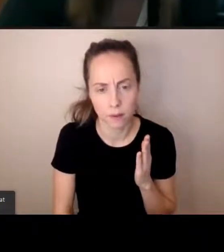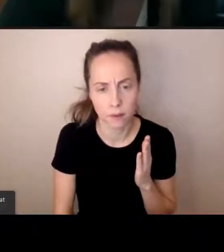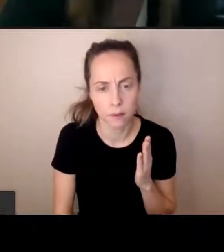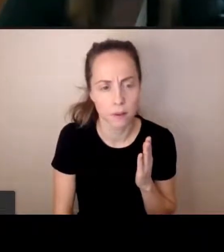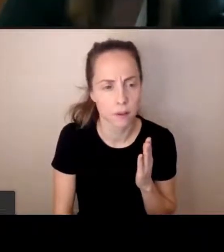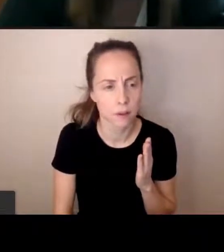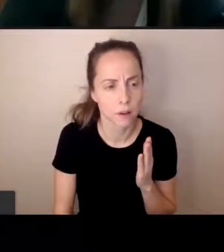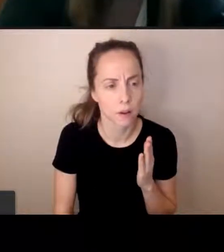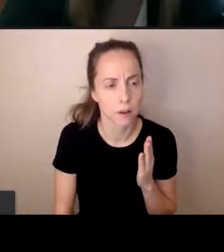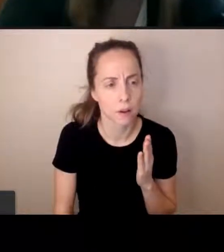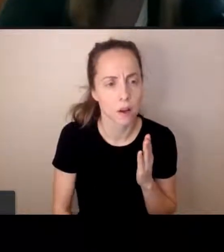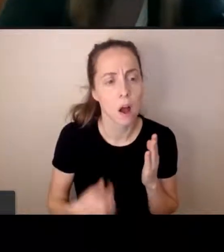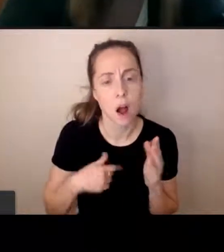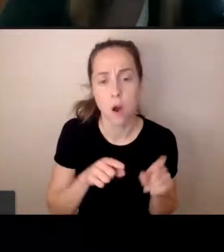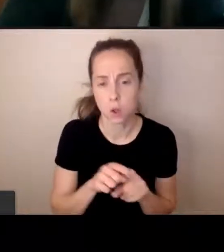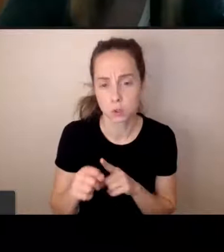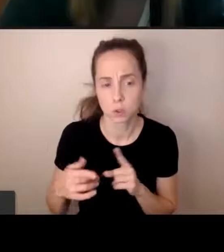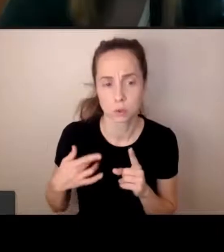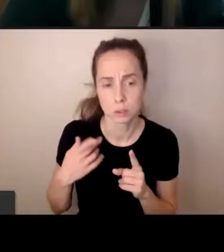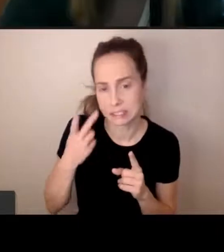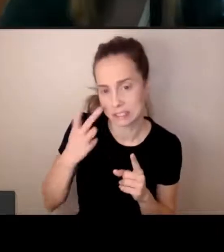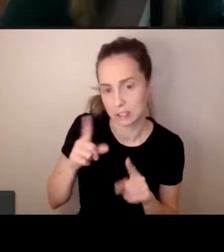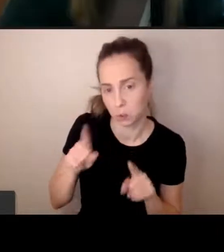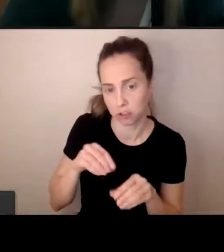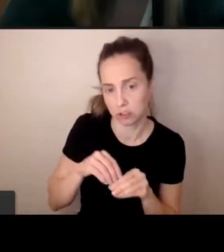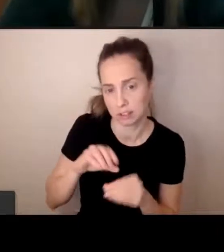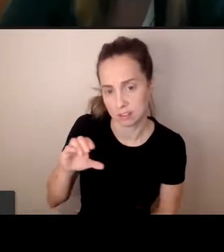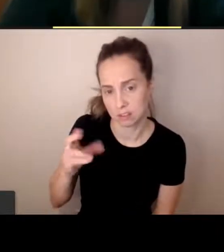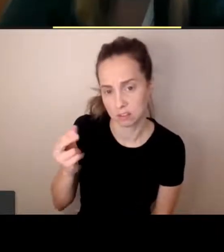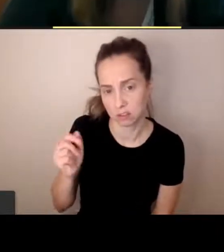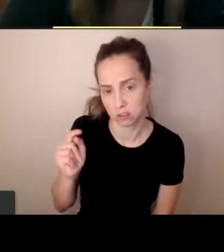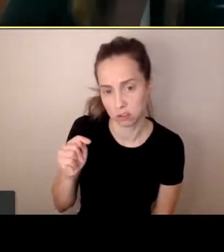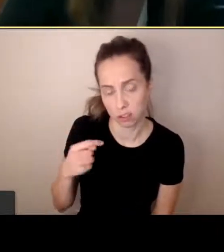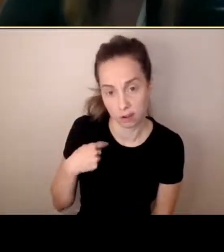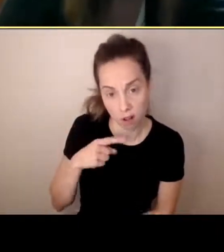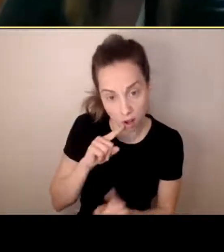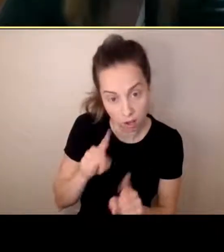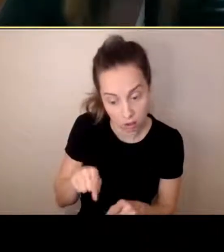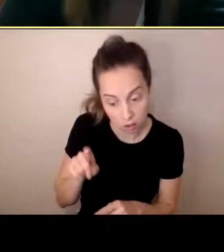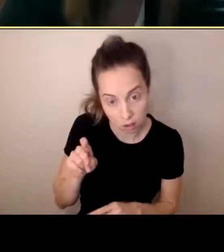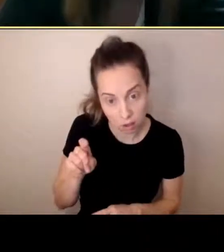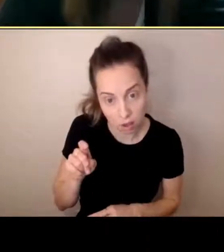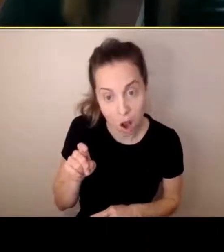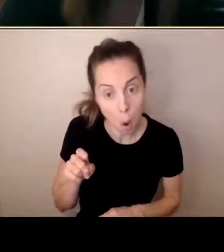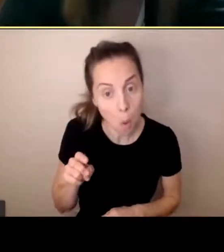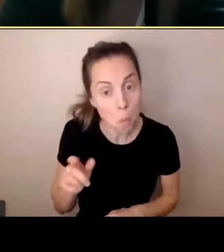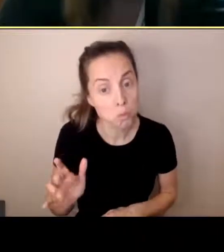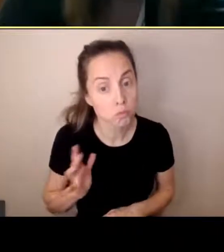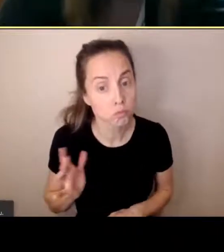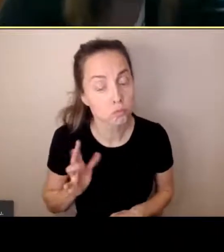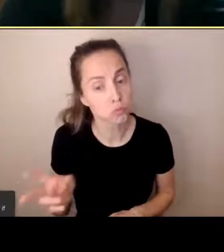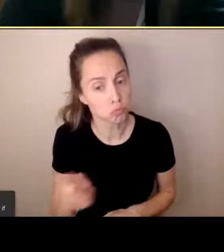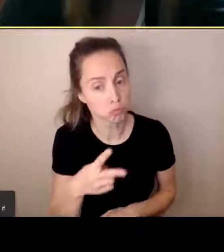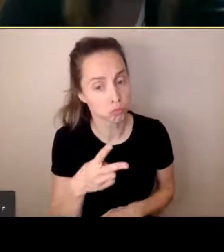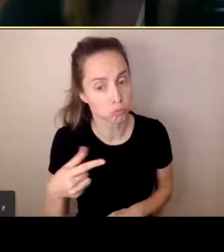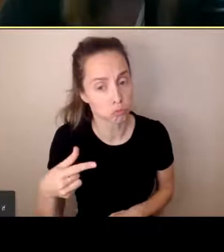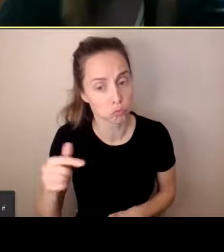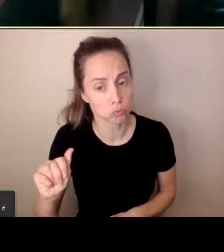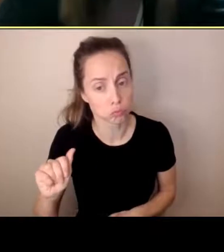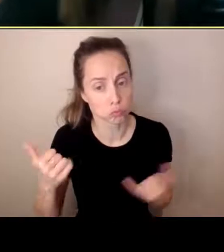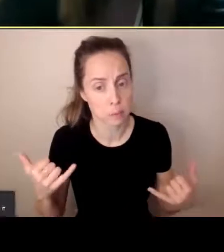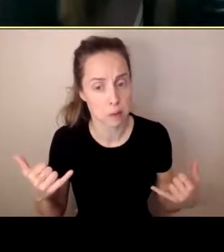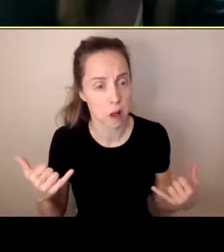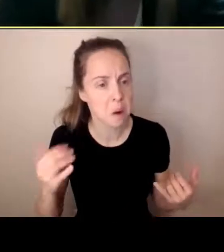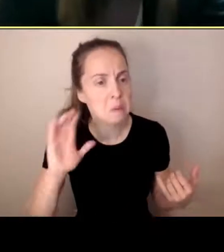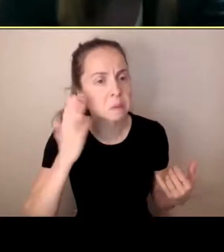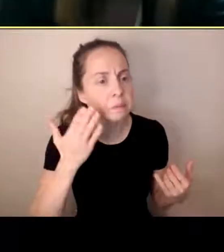to those at some point, or how does that work? Yeah, we can go into that Q&A now if you'd like. Looks like